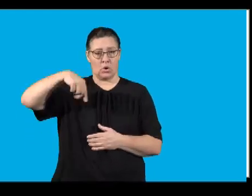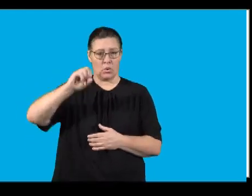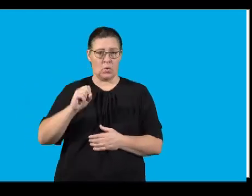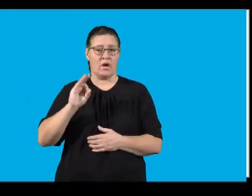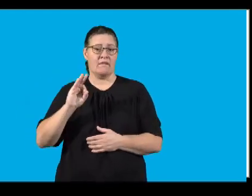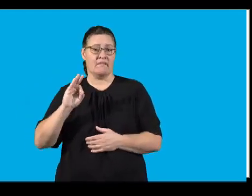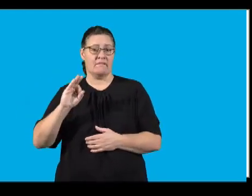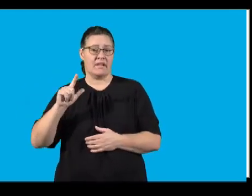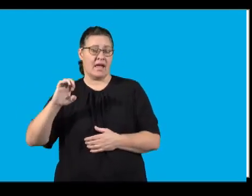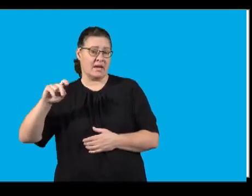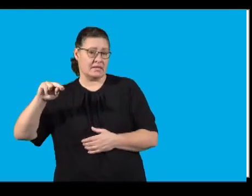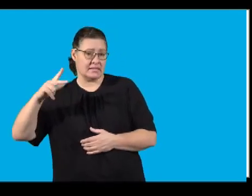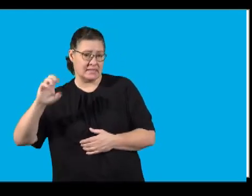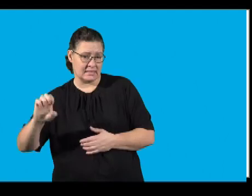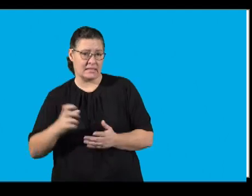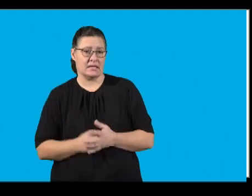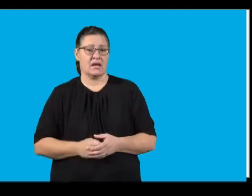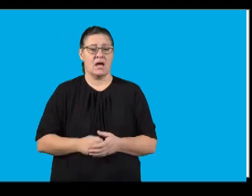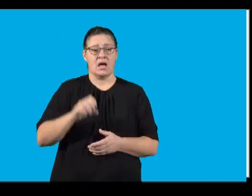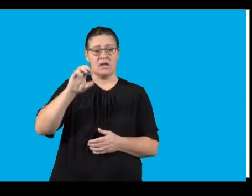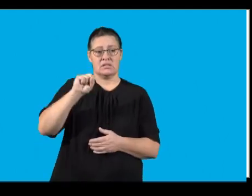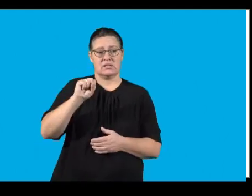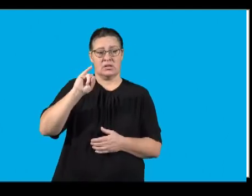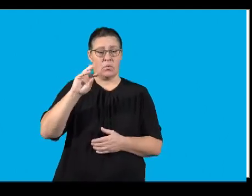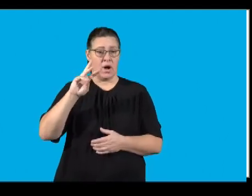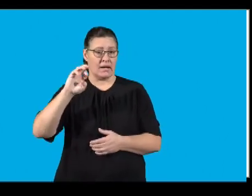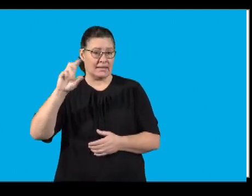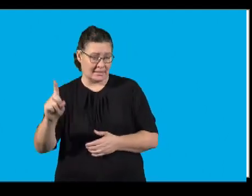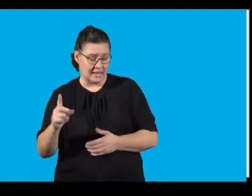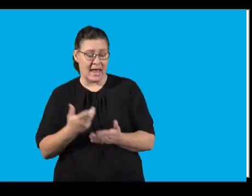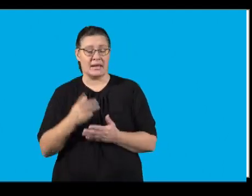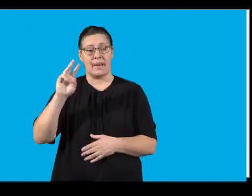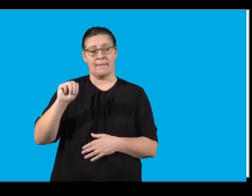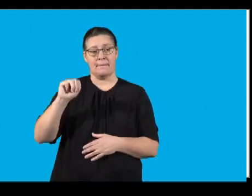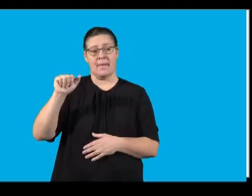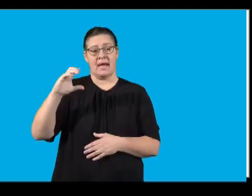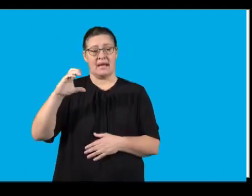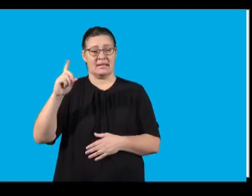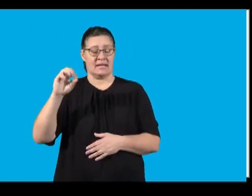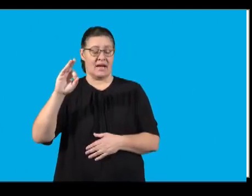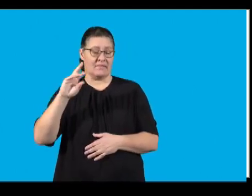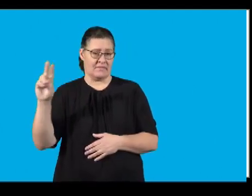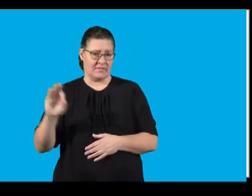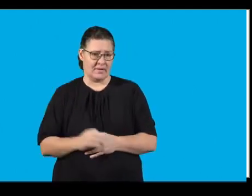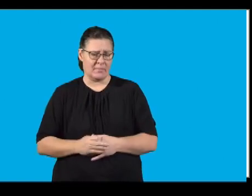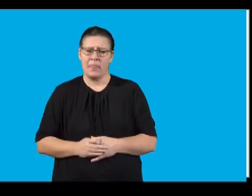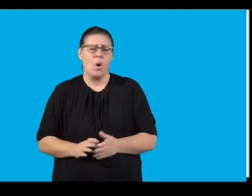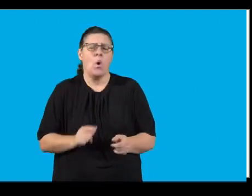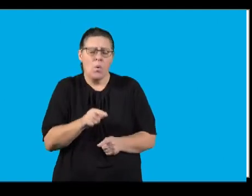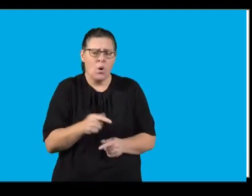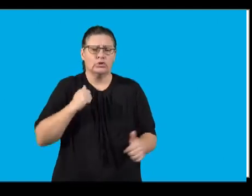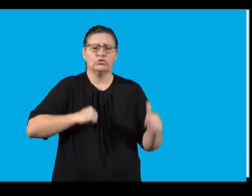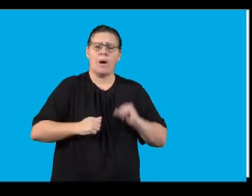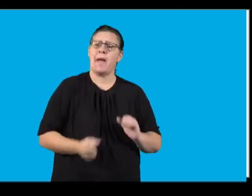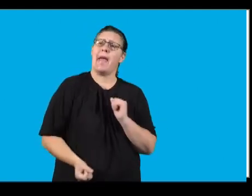Seward and Macduff, all right? Now our setting, where it is taking place. The drama is set